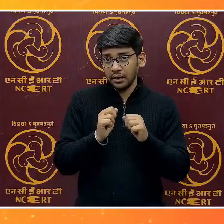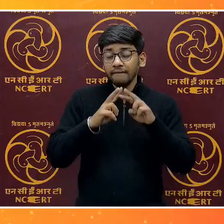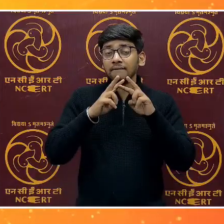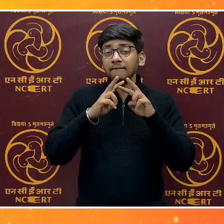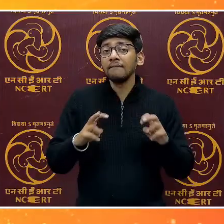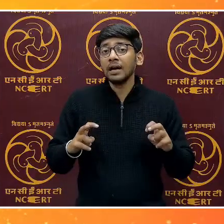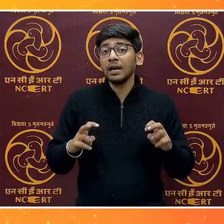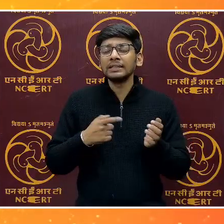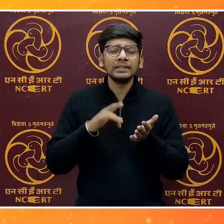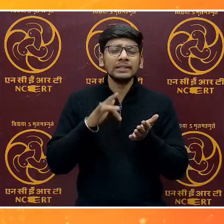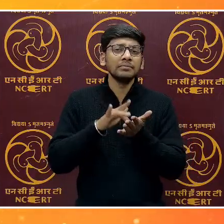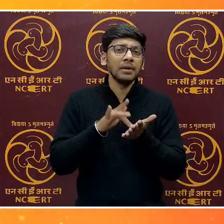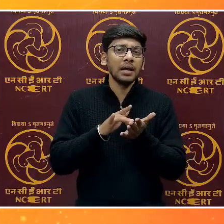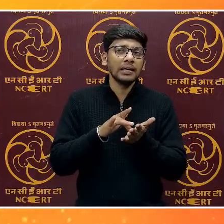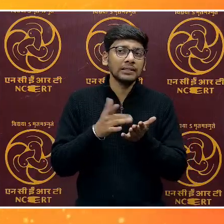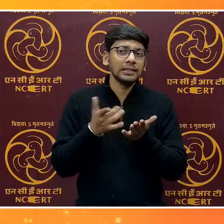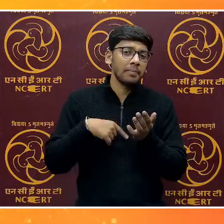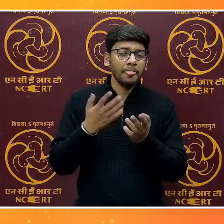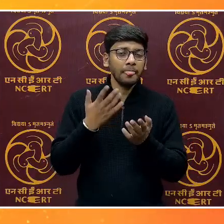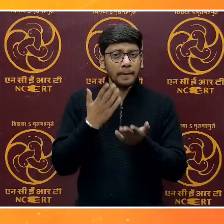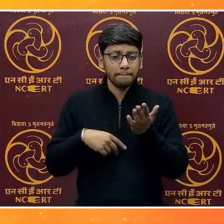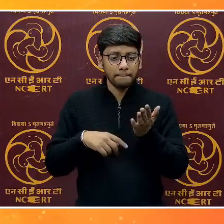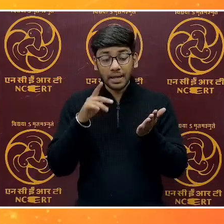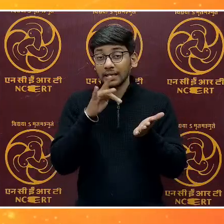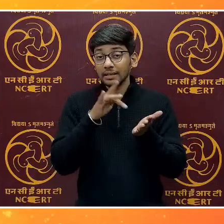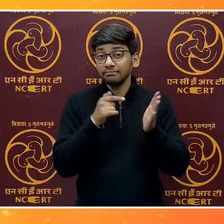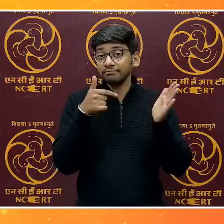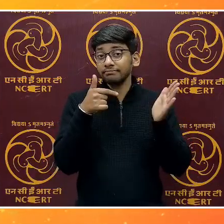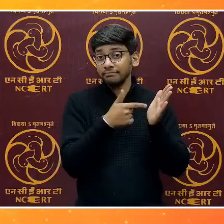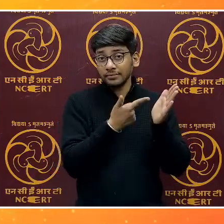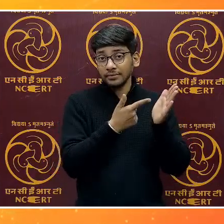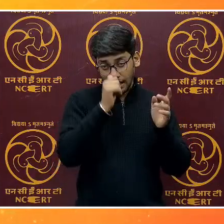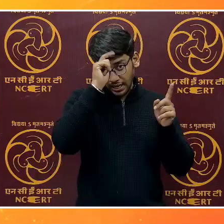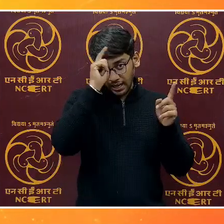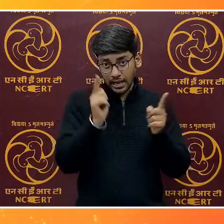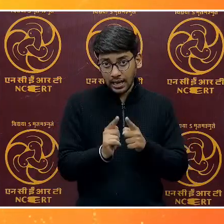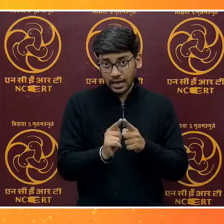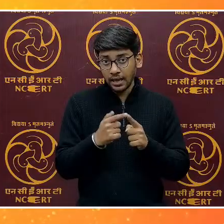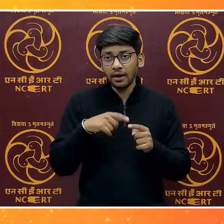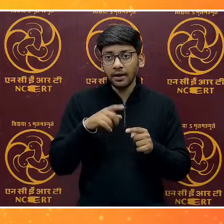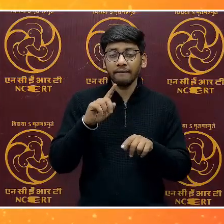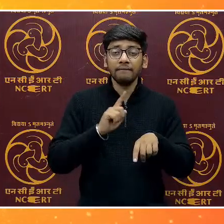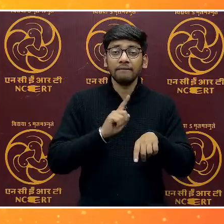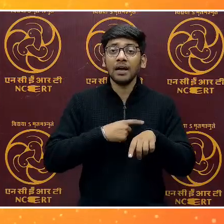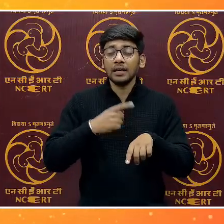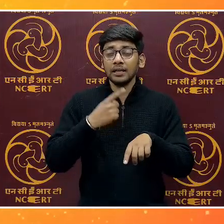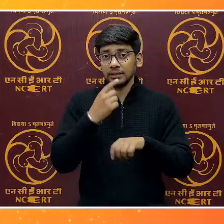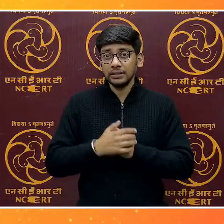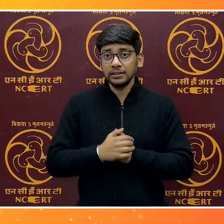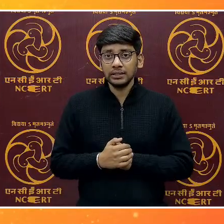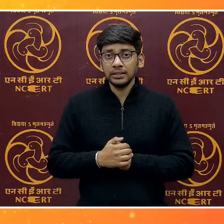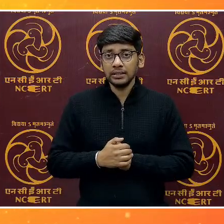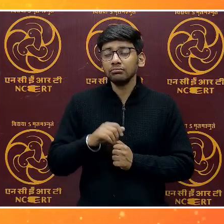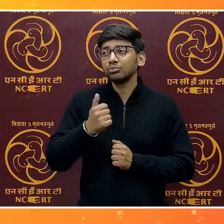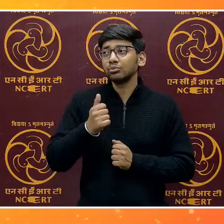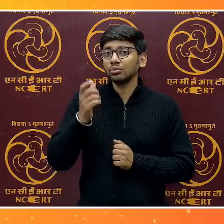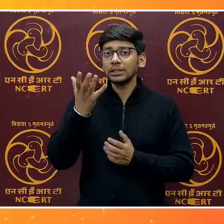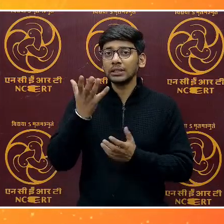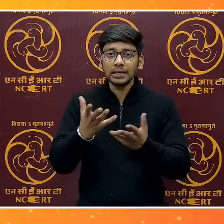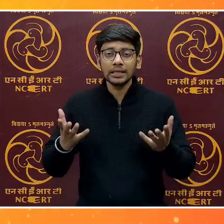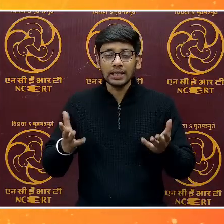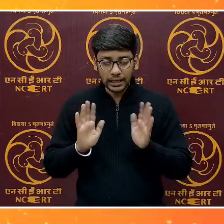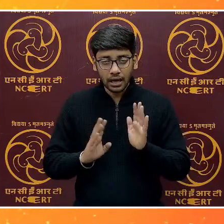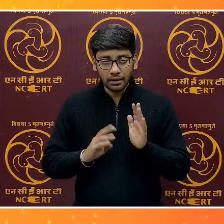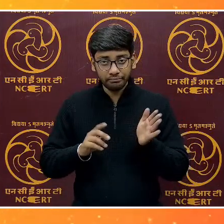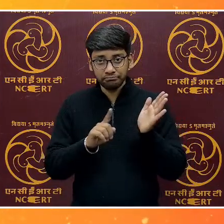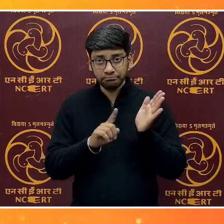where is India? And here I can spot India. Wonderful. So, that was the first surprise that I brought. I have brought another thing for my